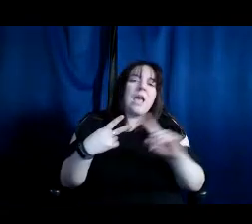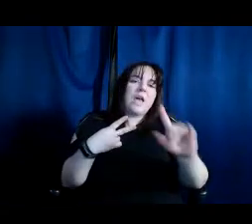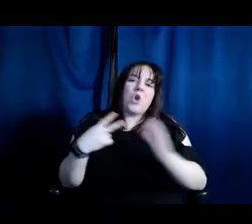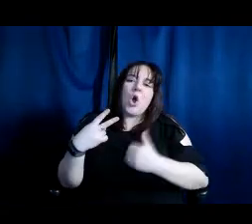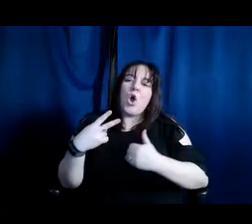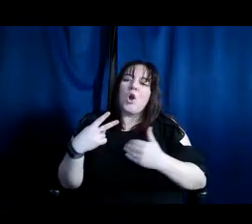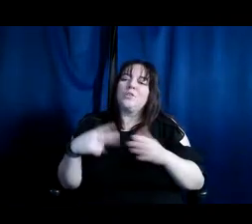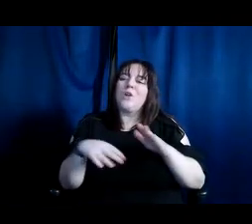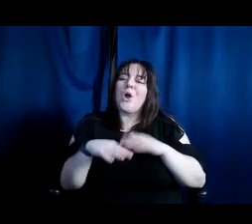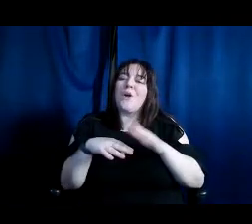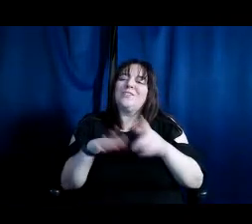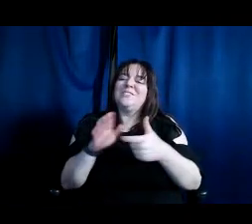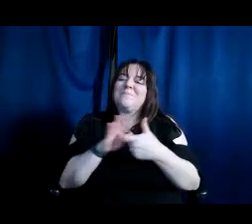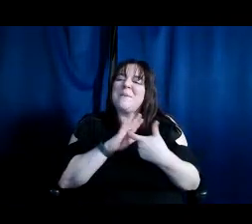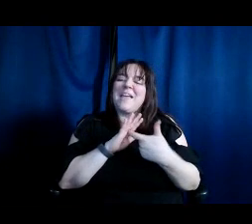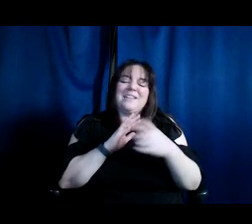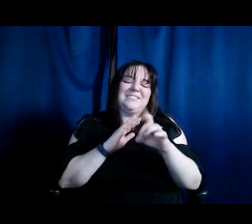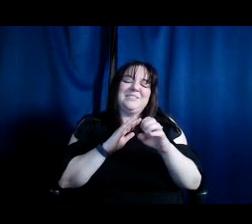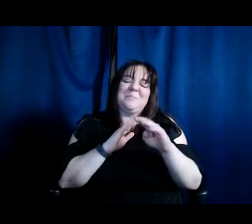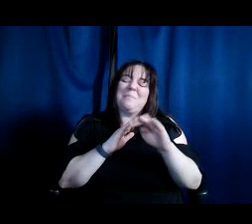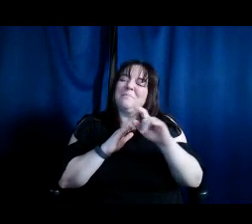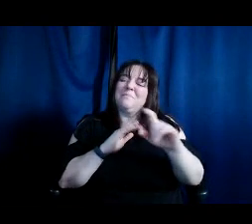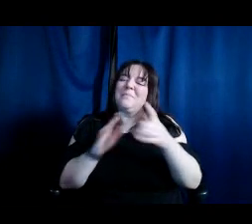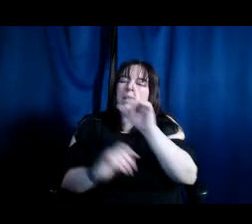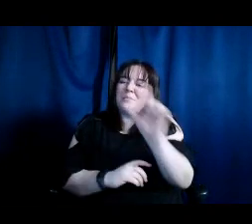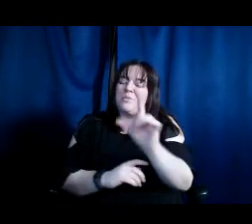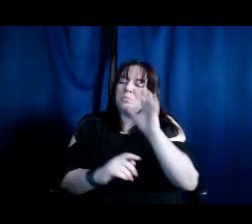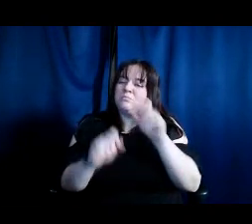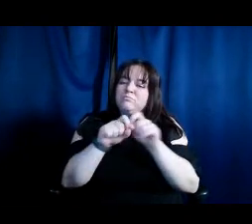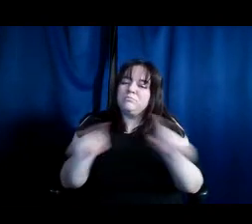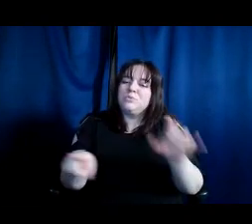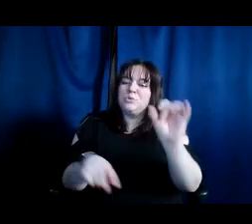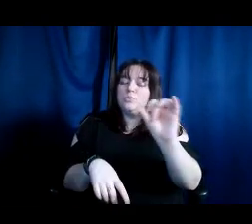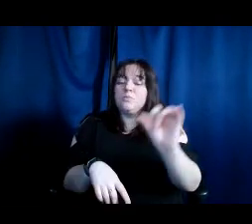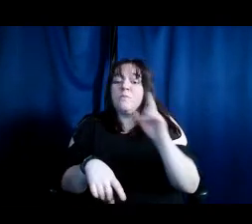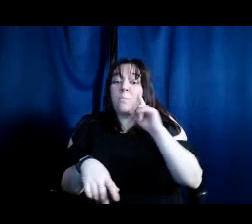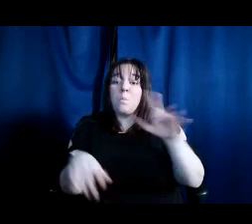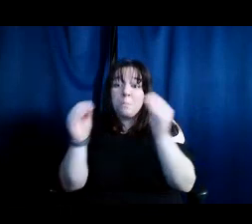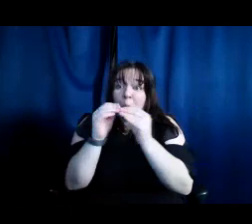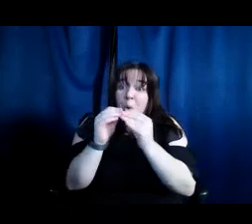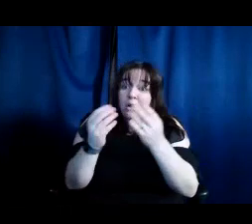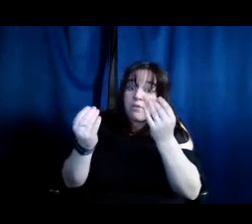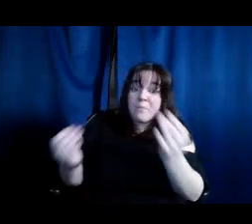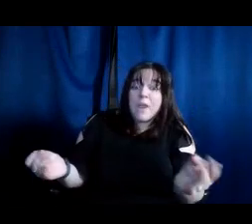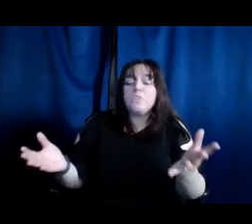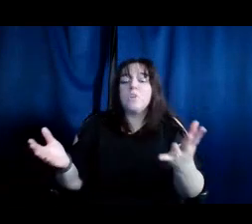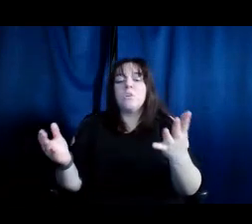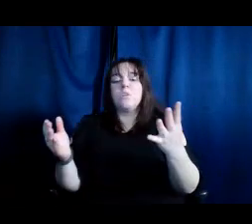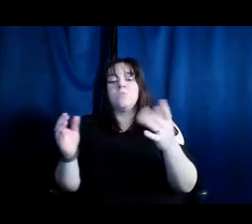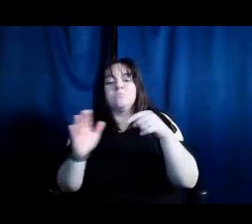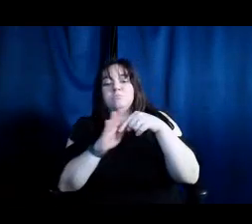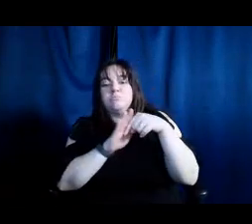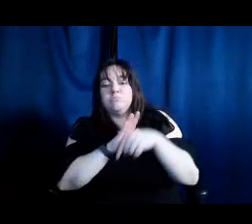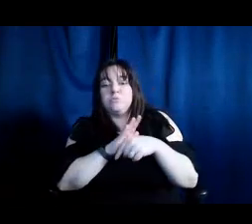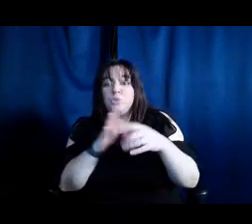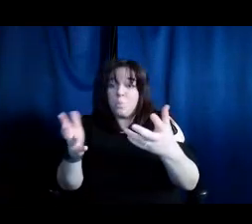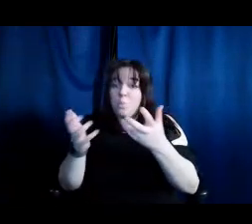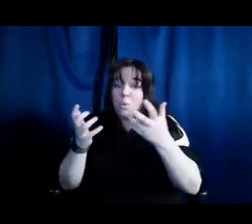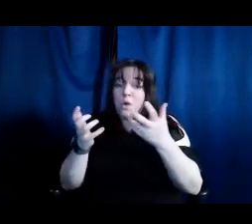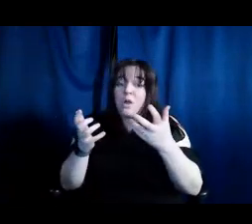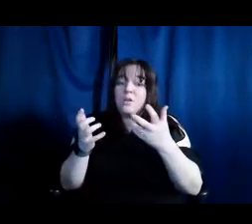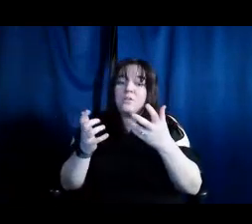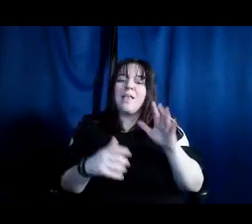any of the best practices and resources that we've shared, or for more information or more in-depth information, the AL specialists